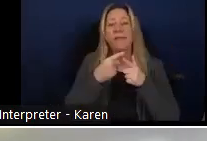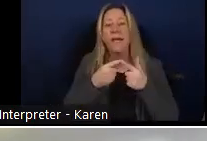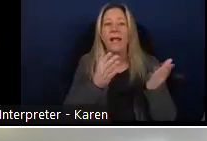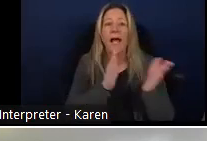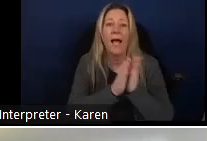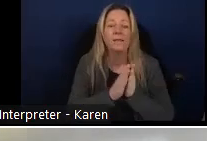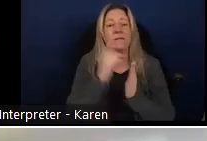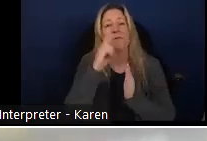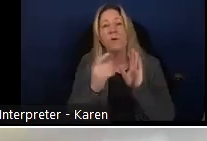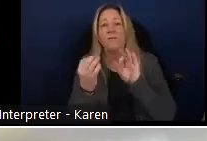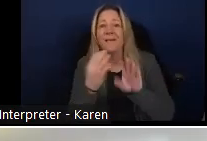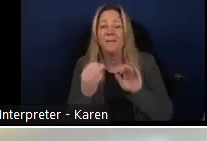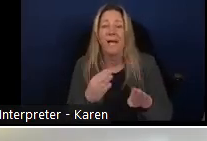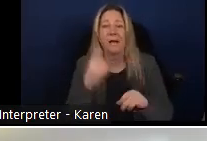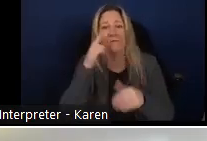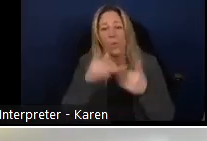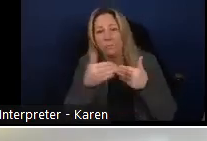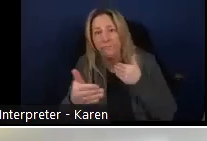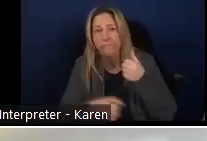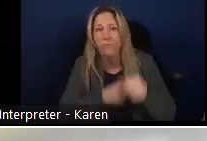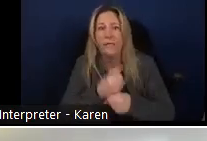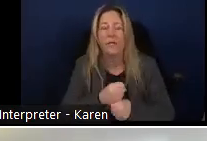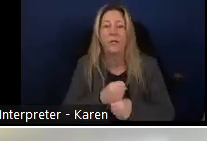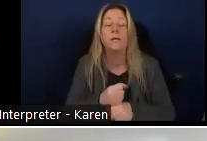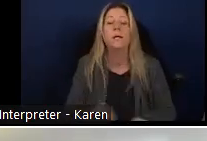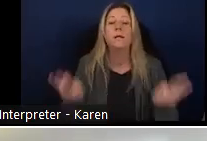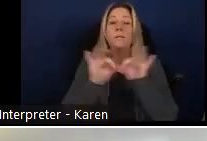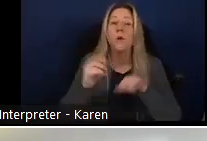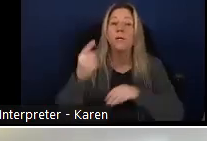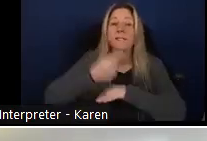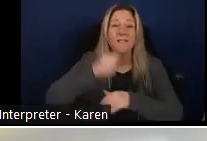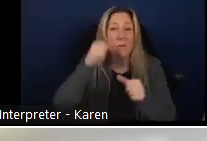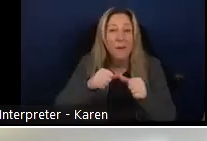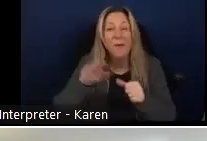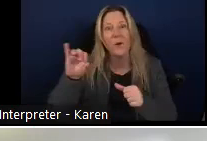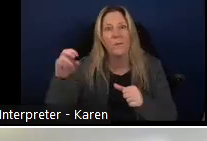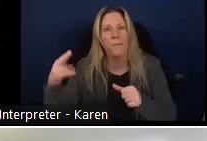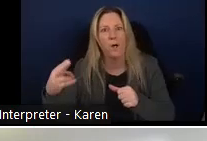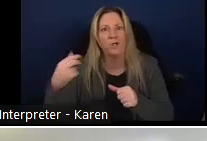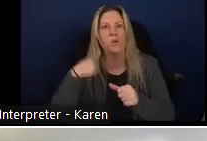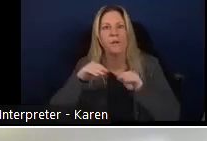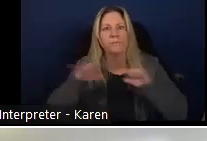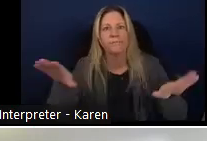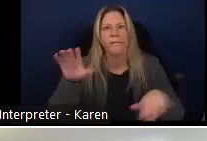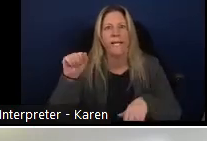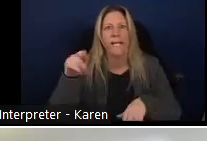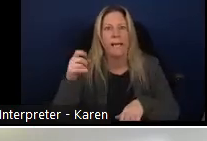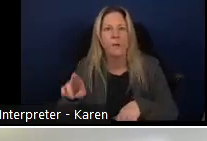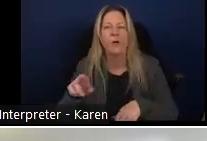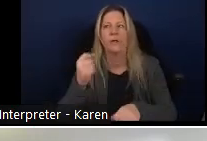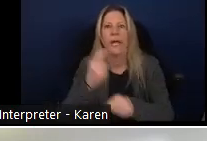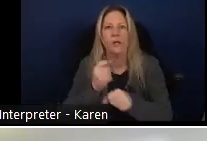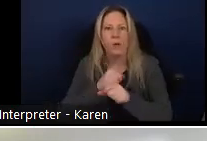year. Other important dates to note are primarily in March, where we release the caper, our annual report, as well